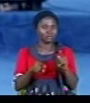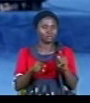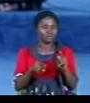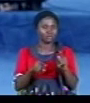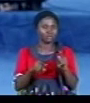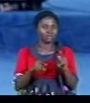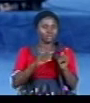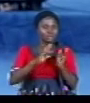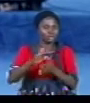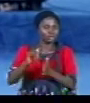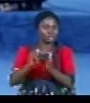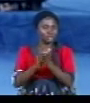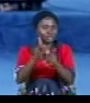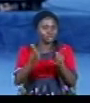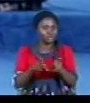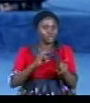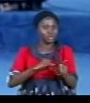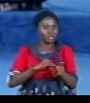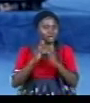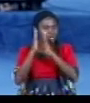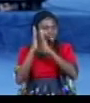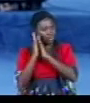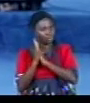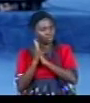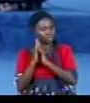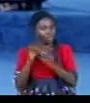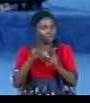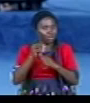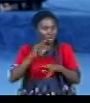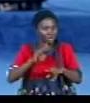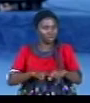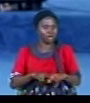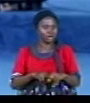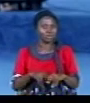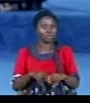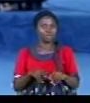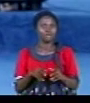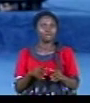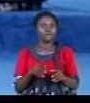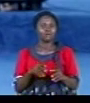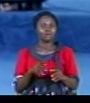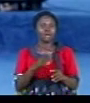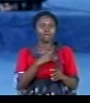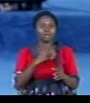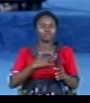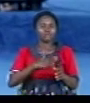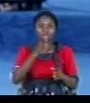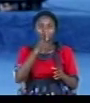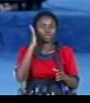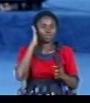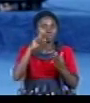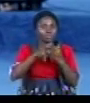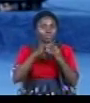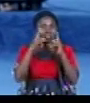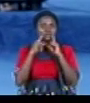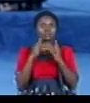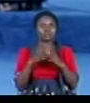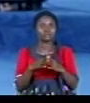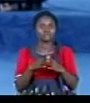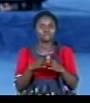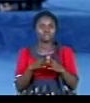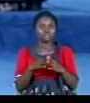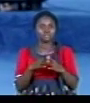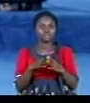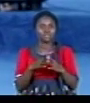So anytime this thing happened when I was in my state, my mom would start crying. But there is one thing, you know, whenever the